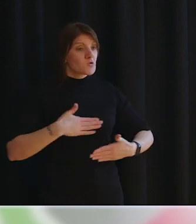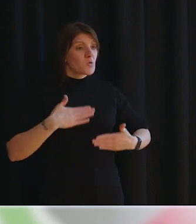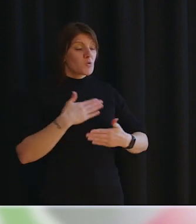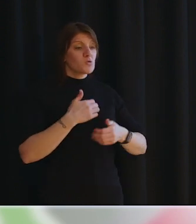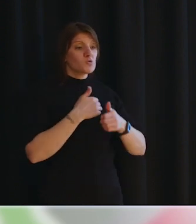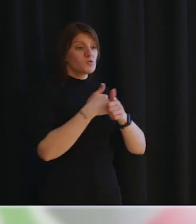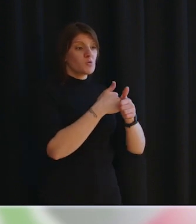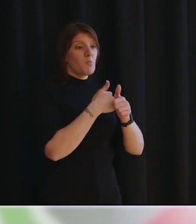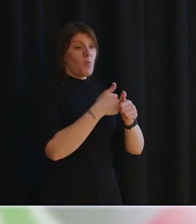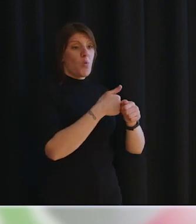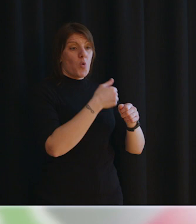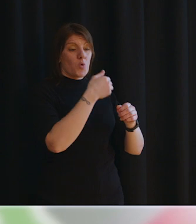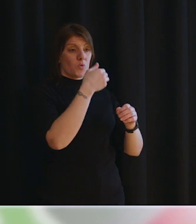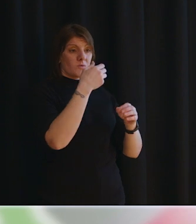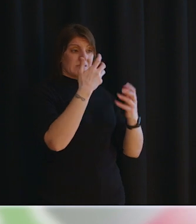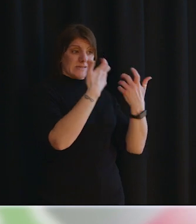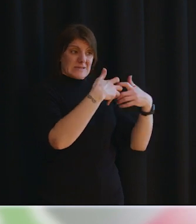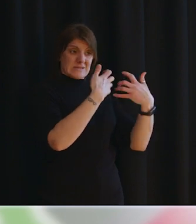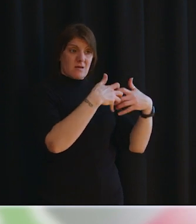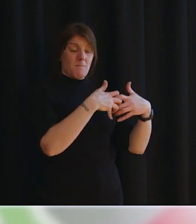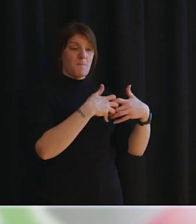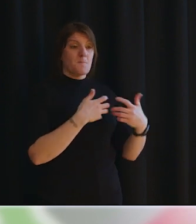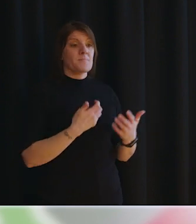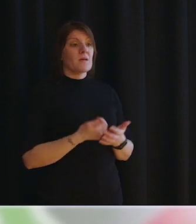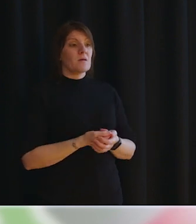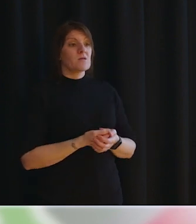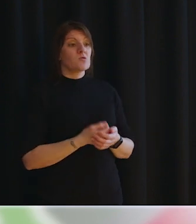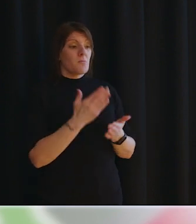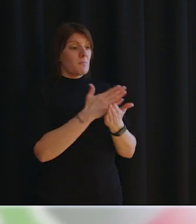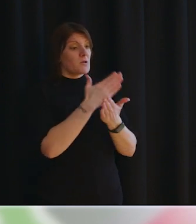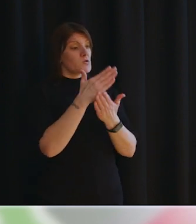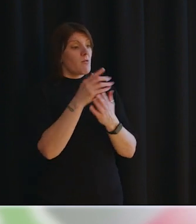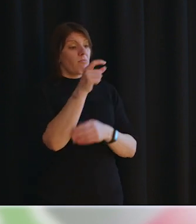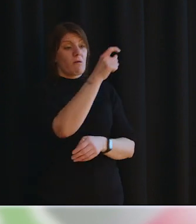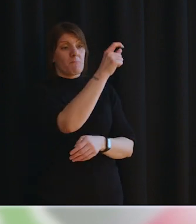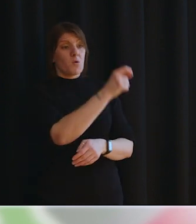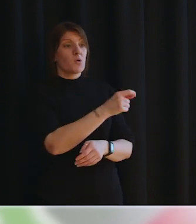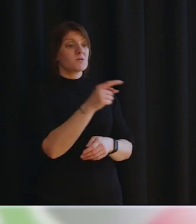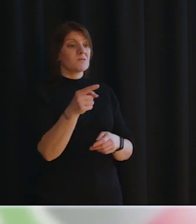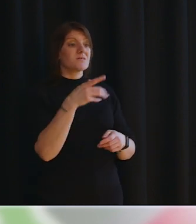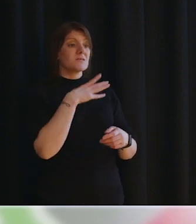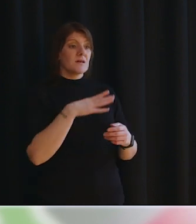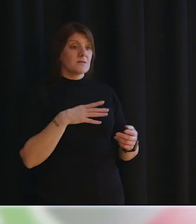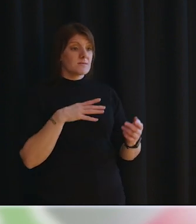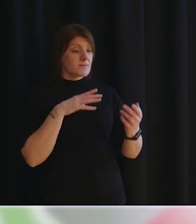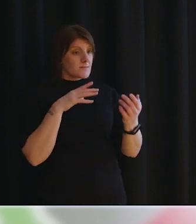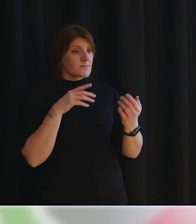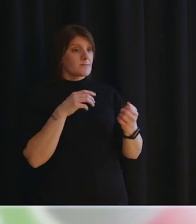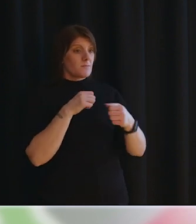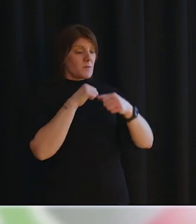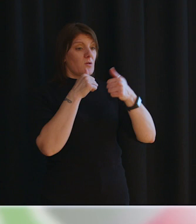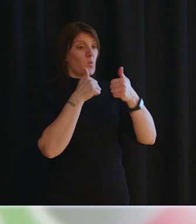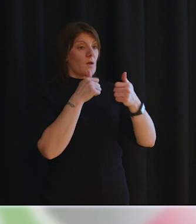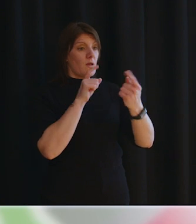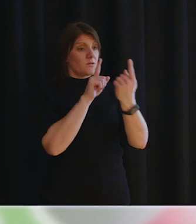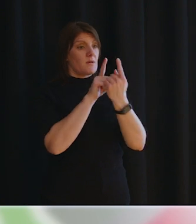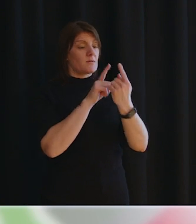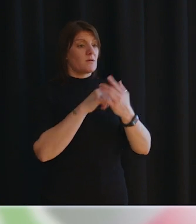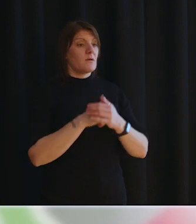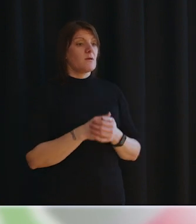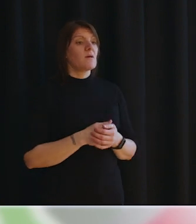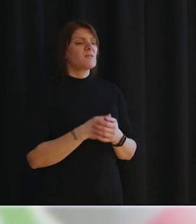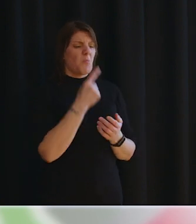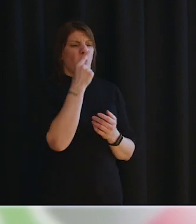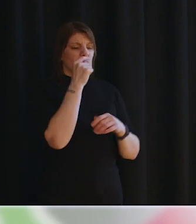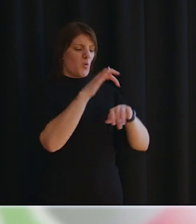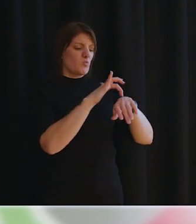assistant, an ELSA, to make sure that person's needs are being met. And then you'll likely have a lot of other professionals involved around